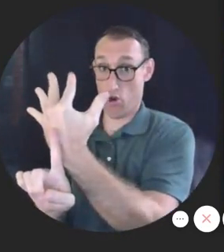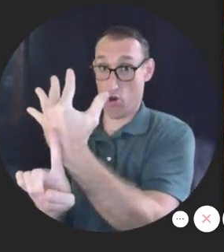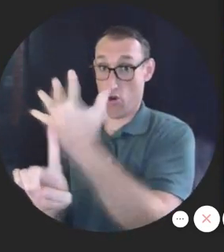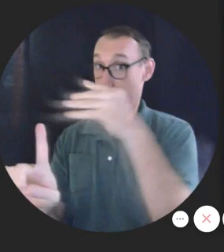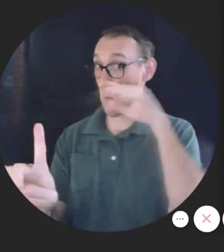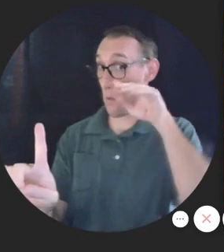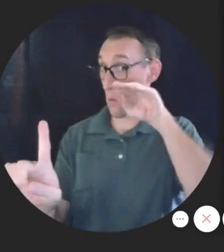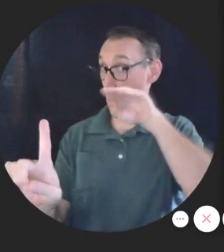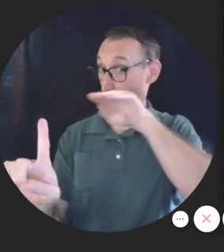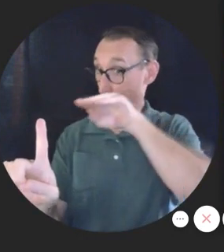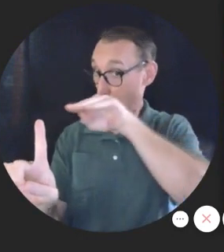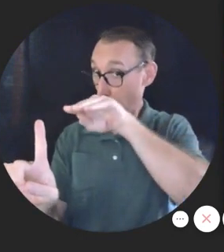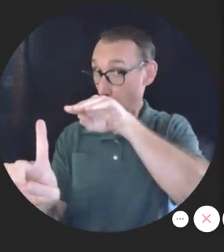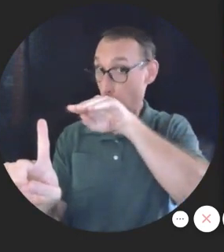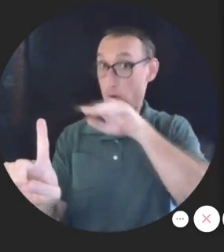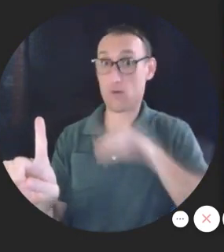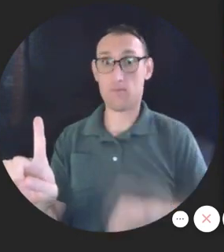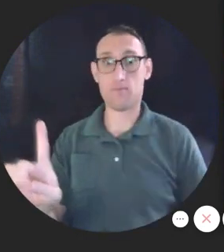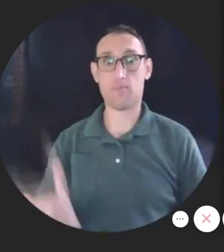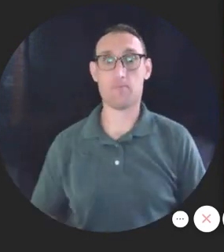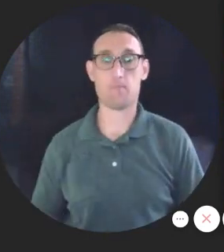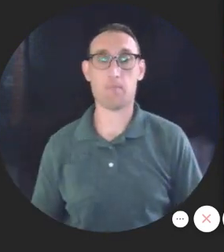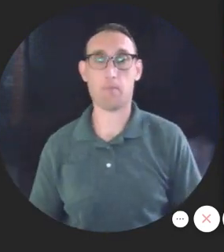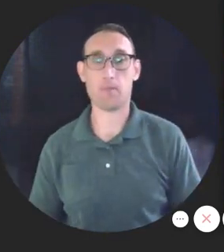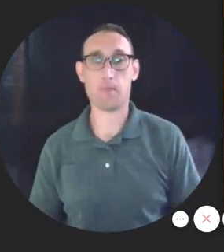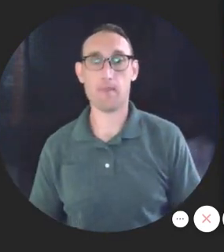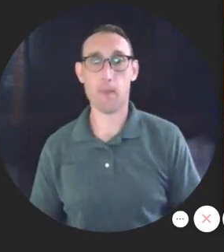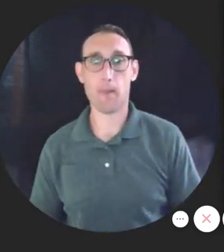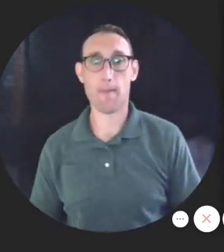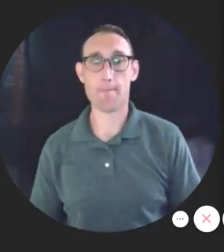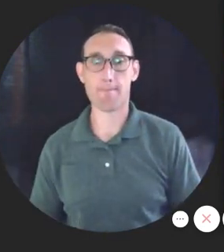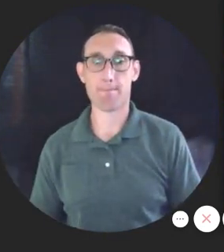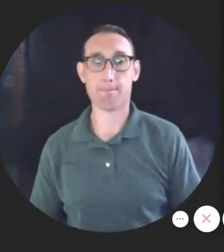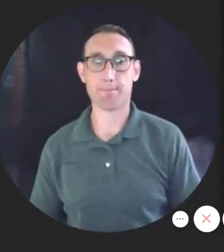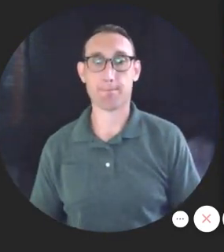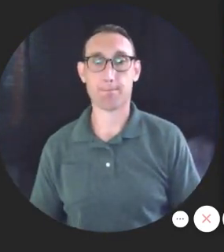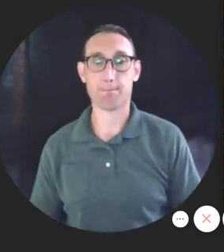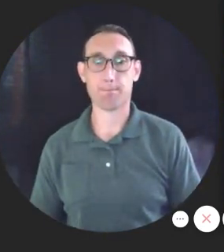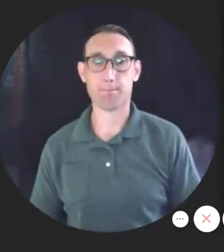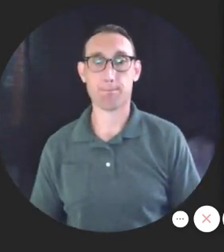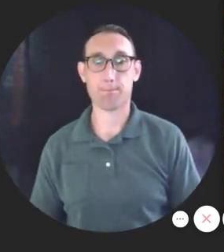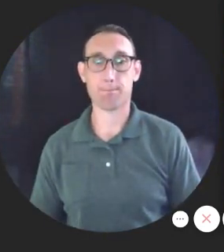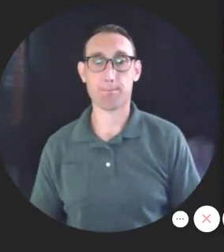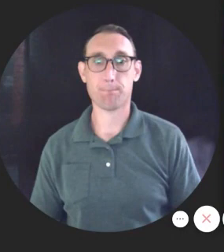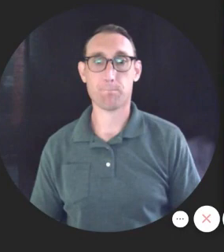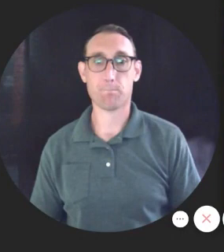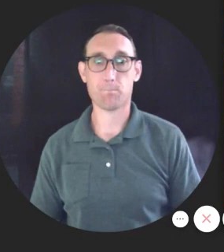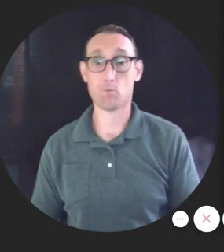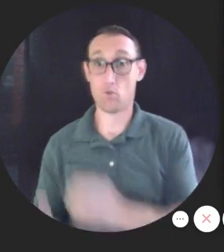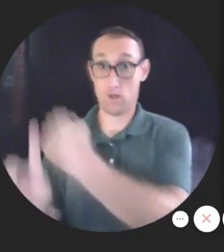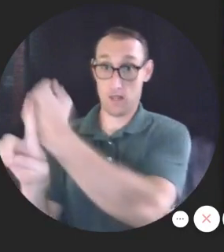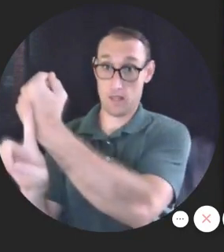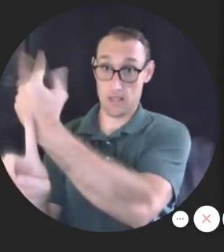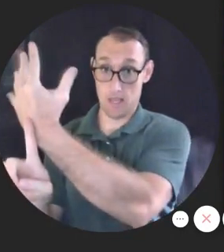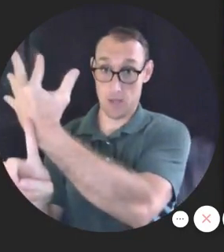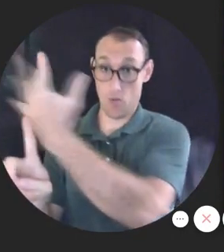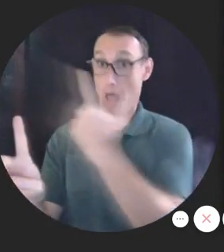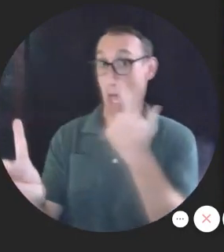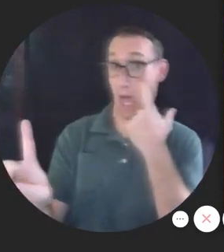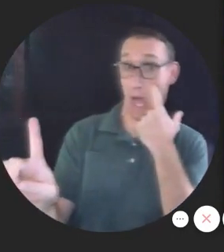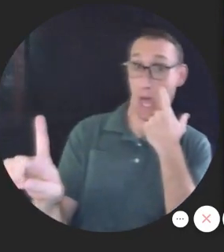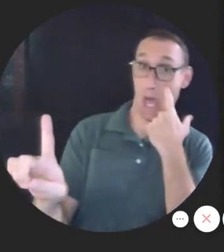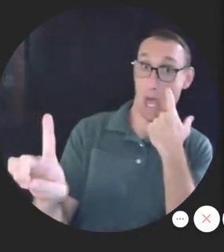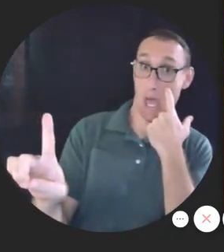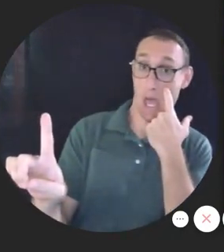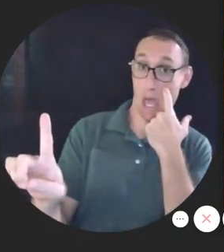or lens in between the object we're looking at and our eye,